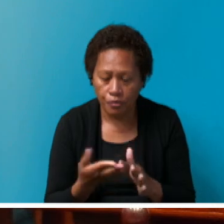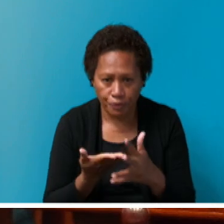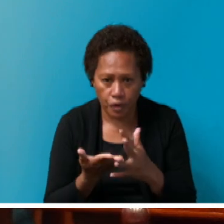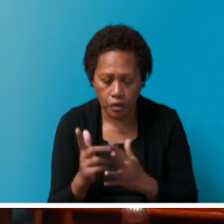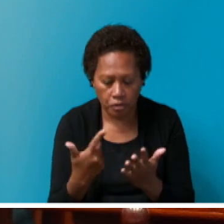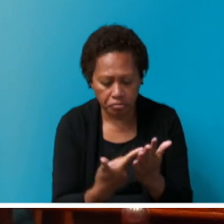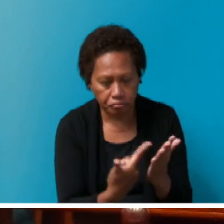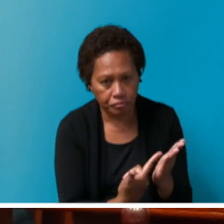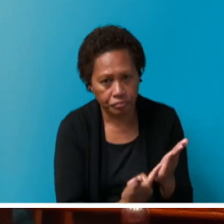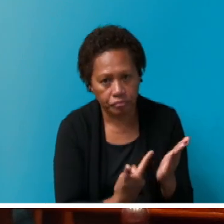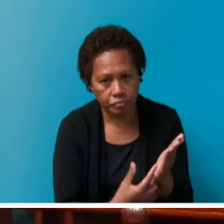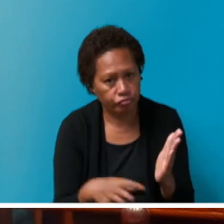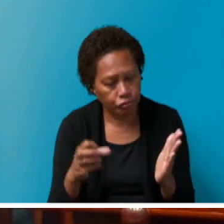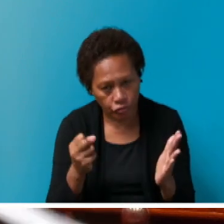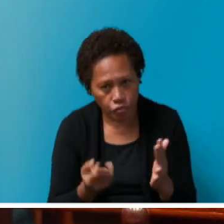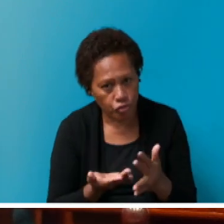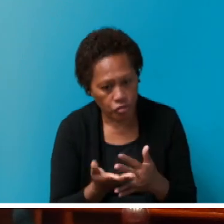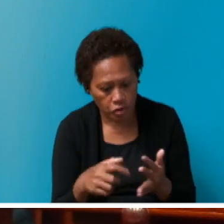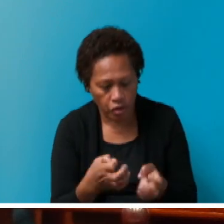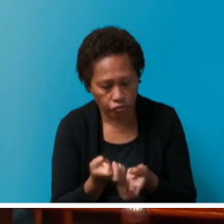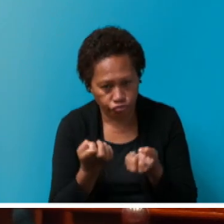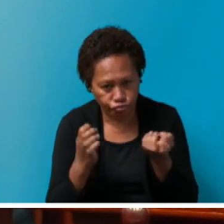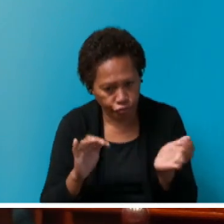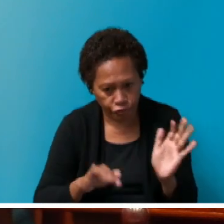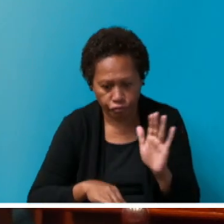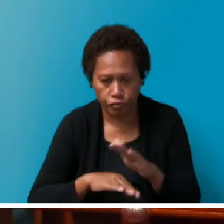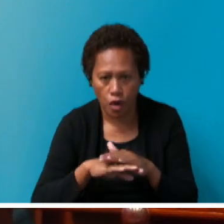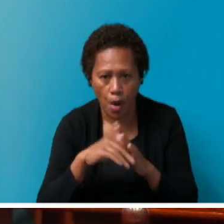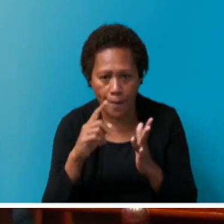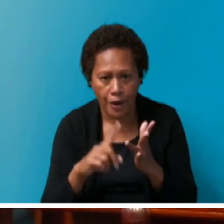checks are also conducted on board to ensure that all equipment are fully operational.